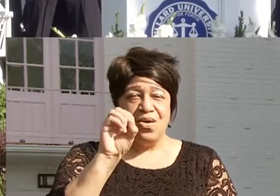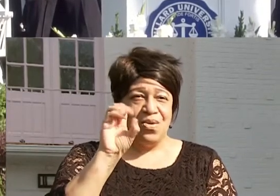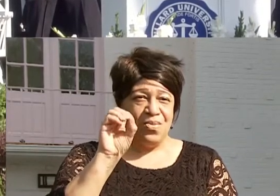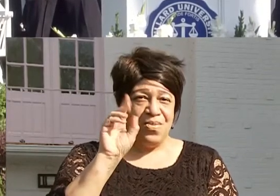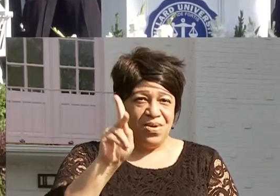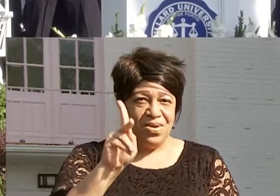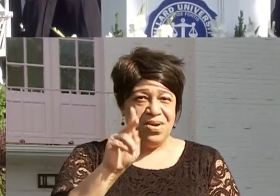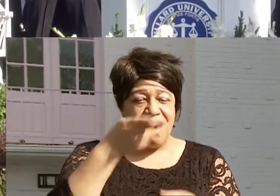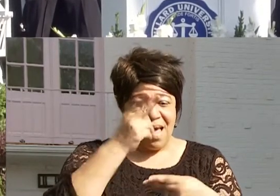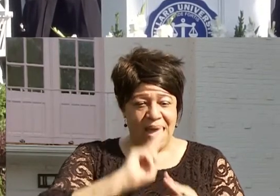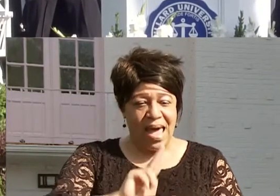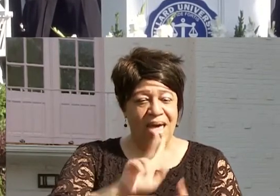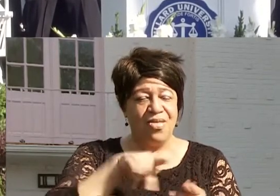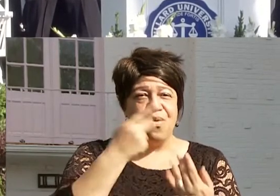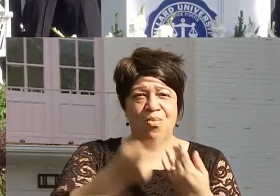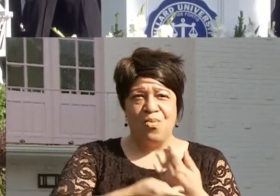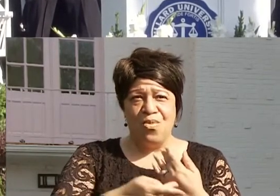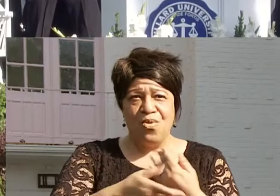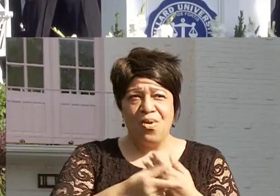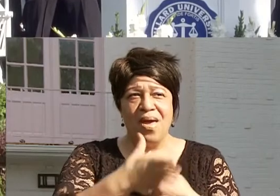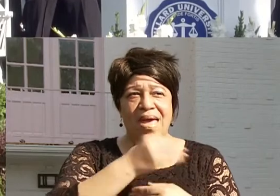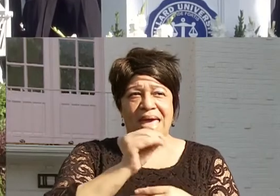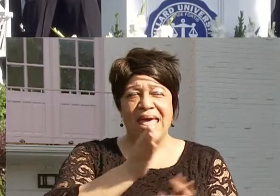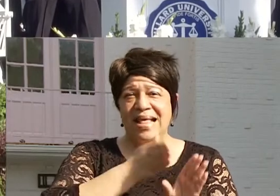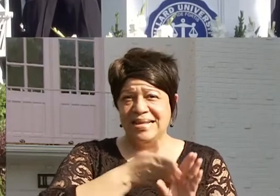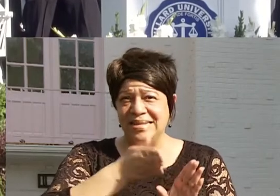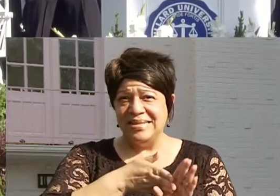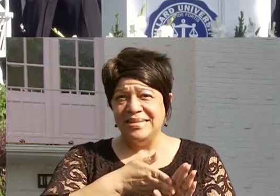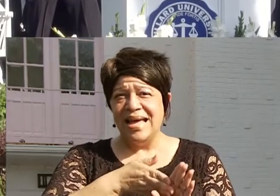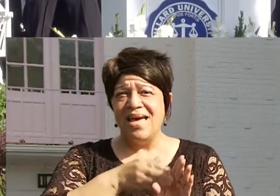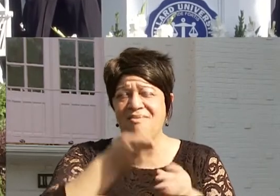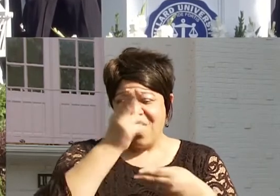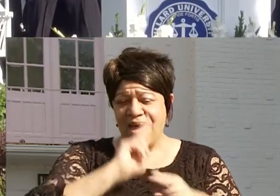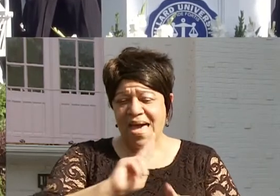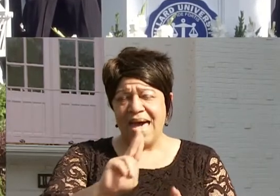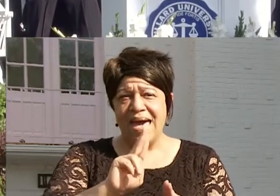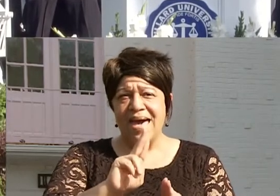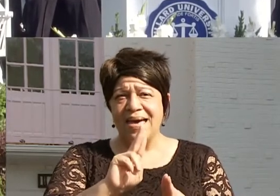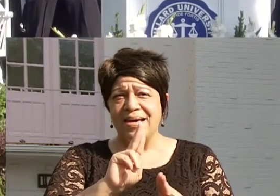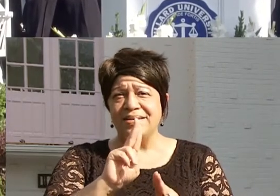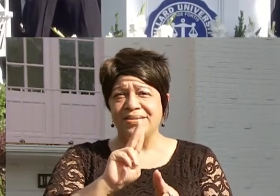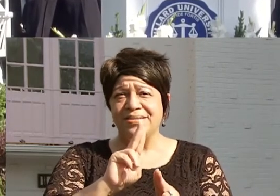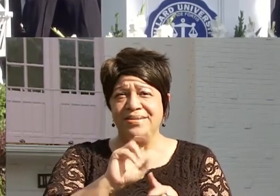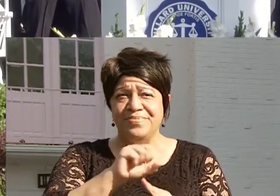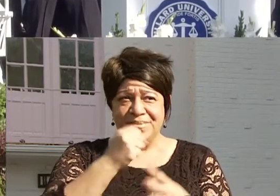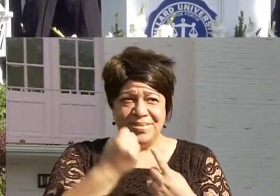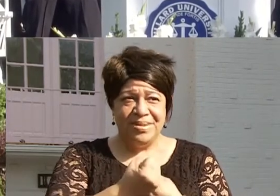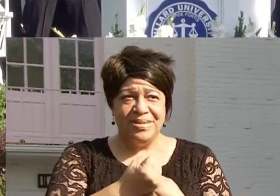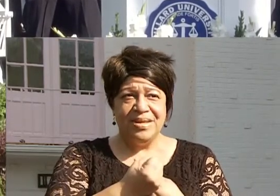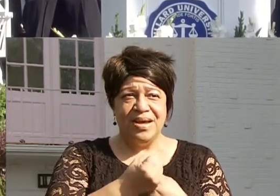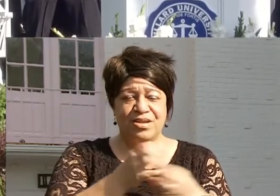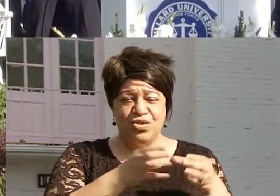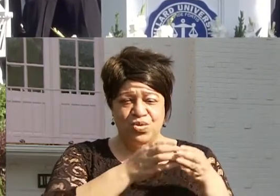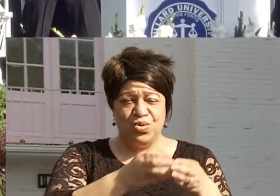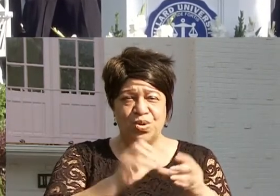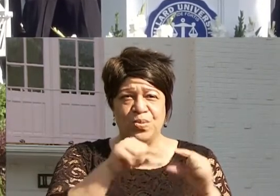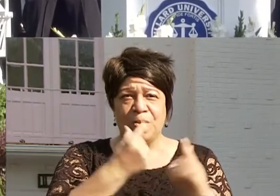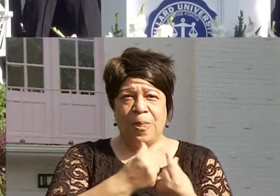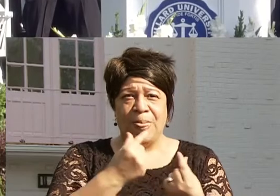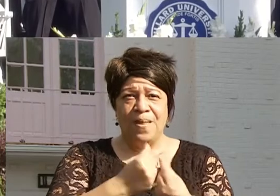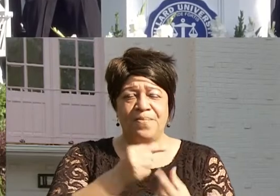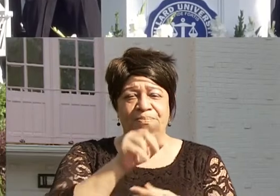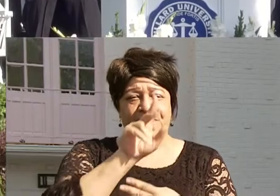and vice president for the Psi Chi International Honor Society in Psychology, the parliamentarian of the K.B.